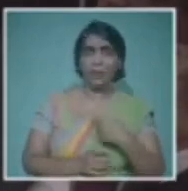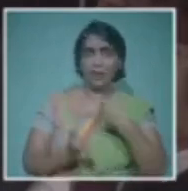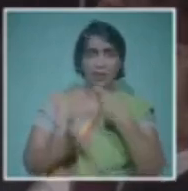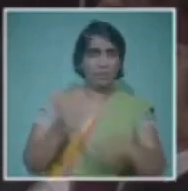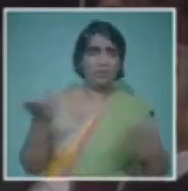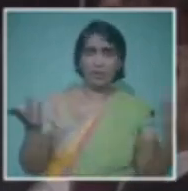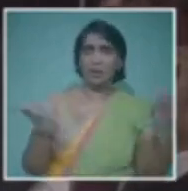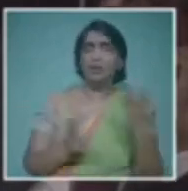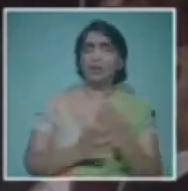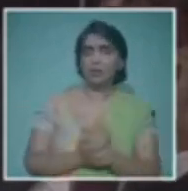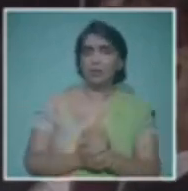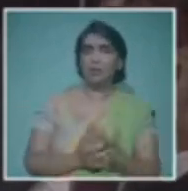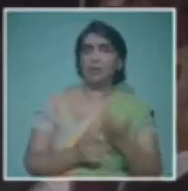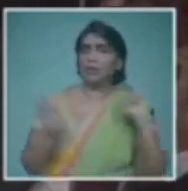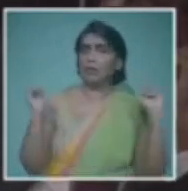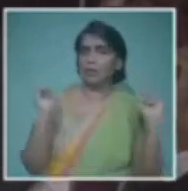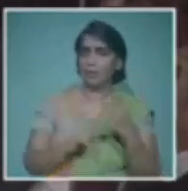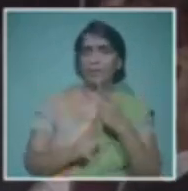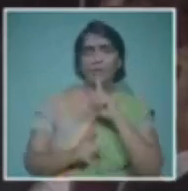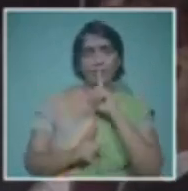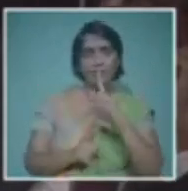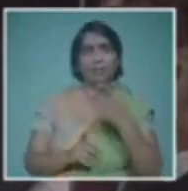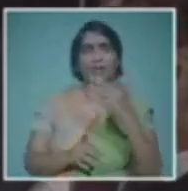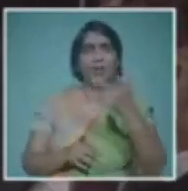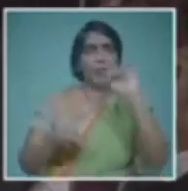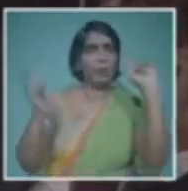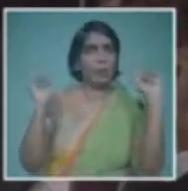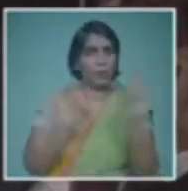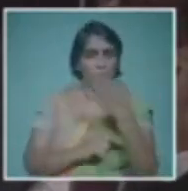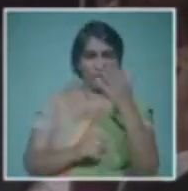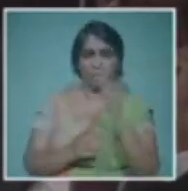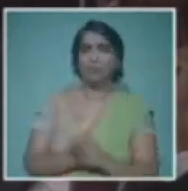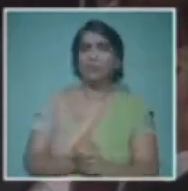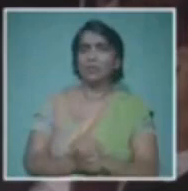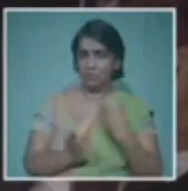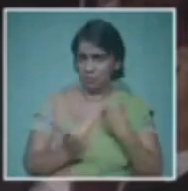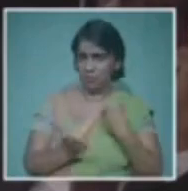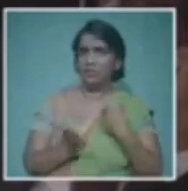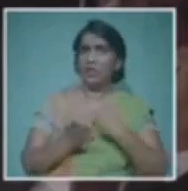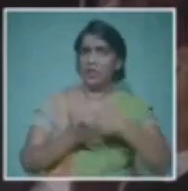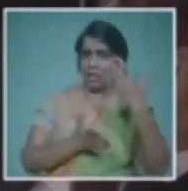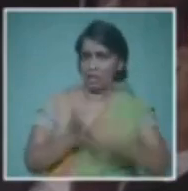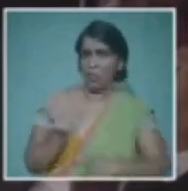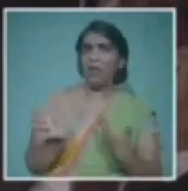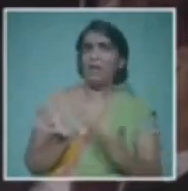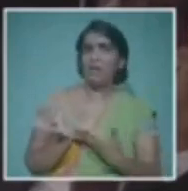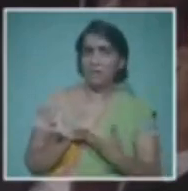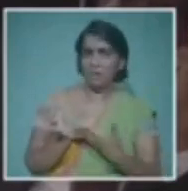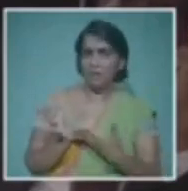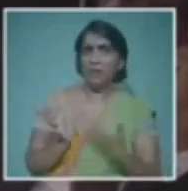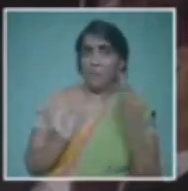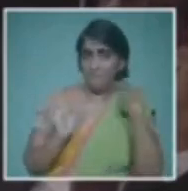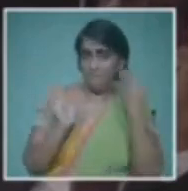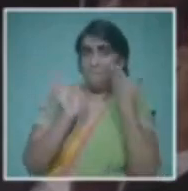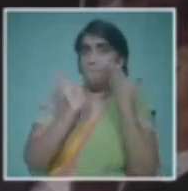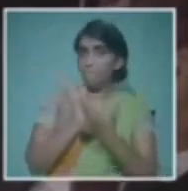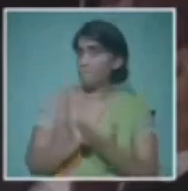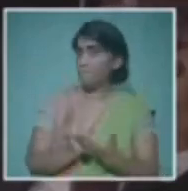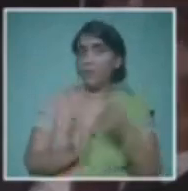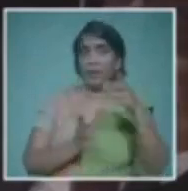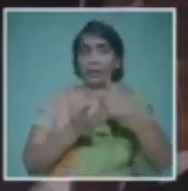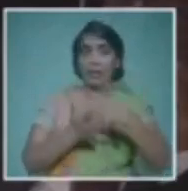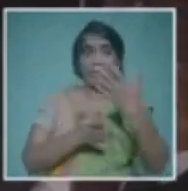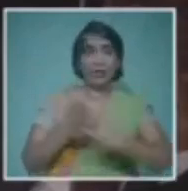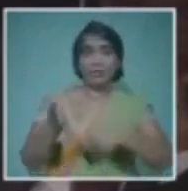Sorry to say, you ran away. Even I have the report here, please. I'll show you never signed this report. That is how you